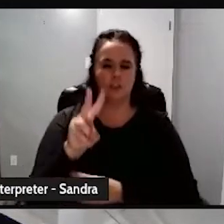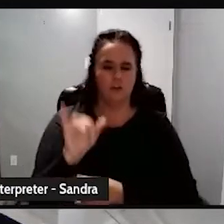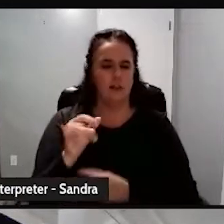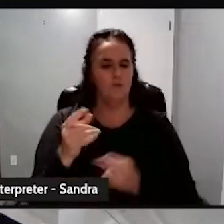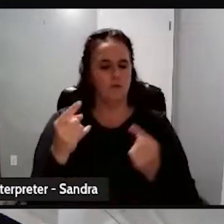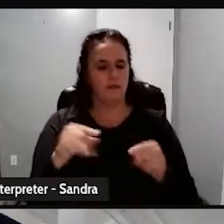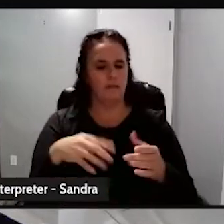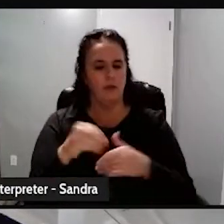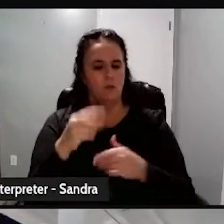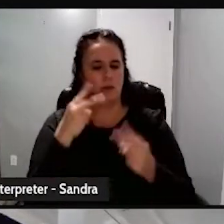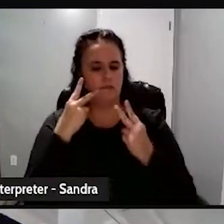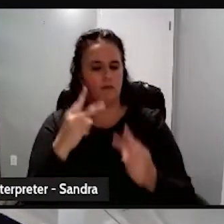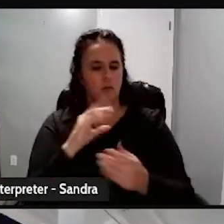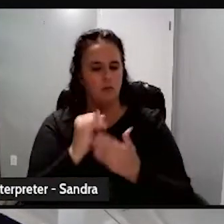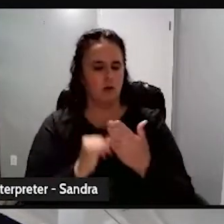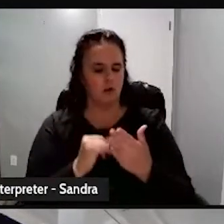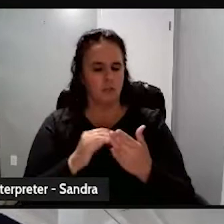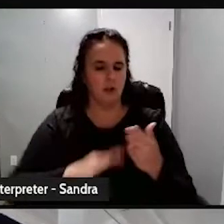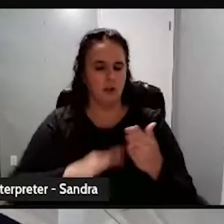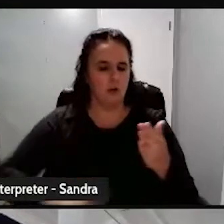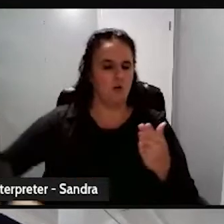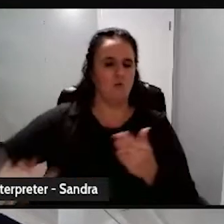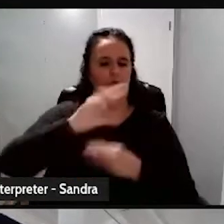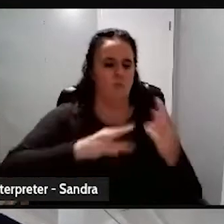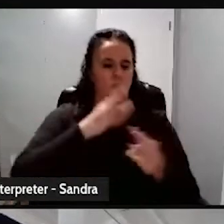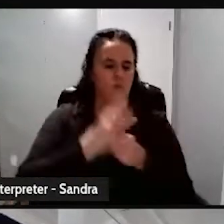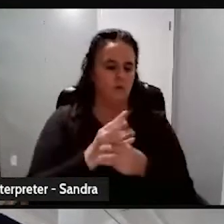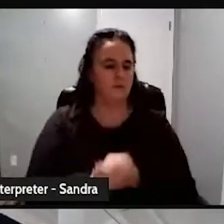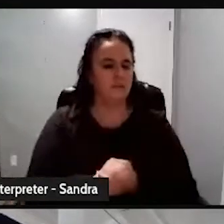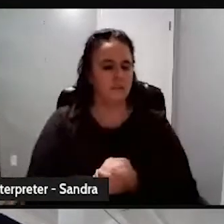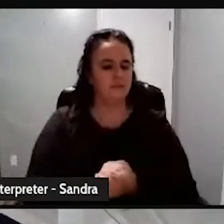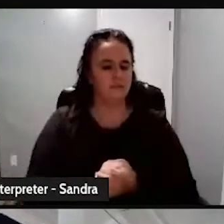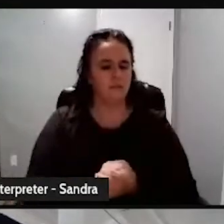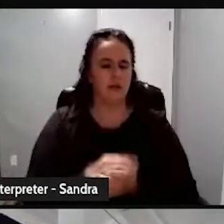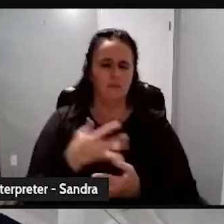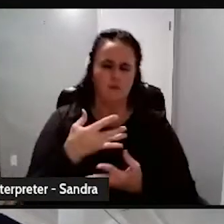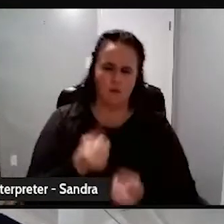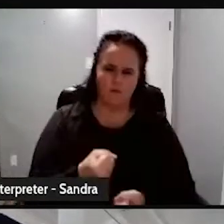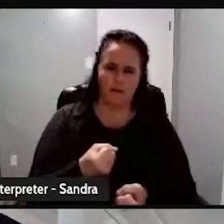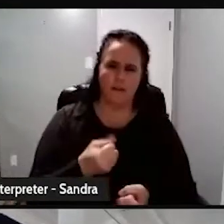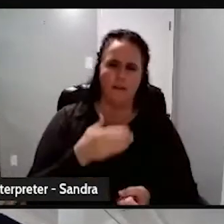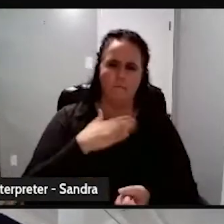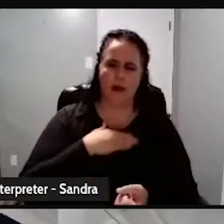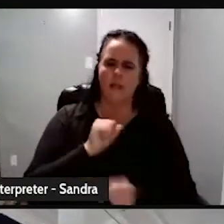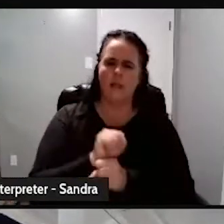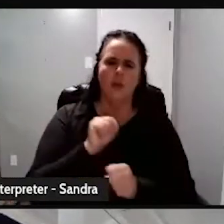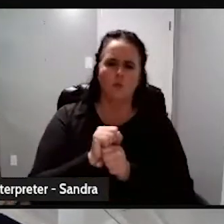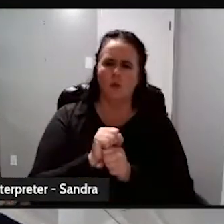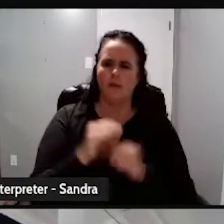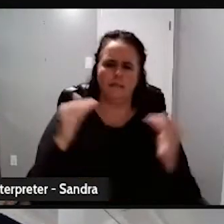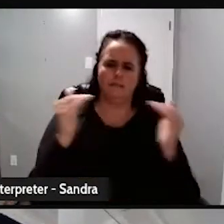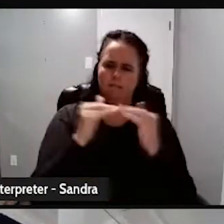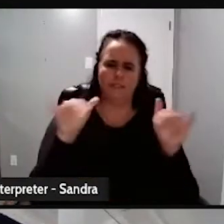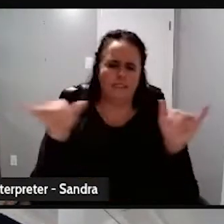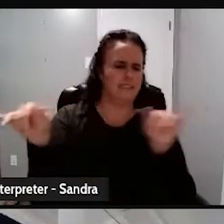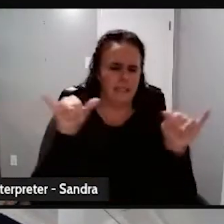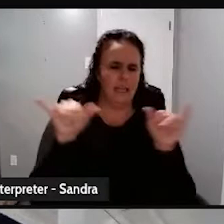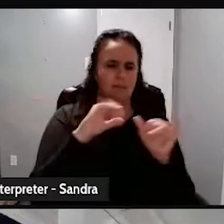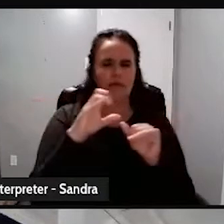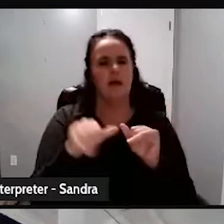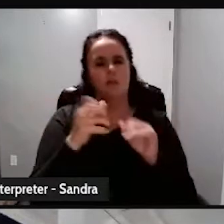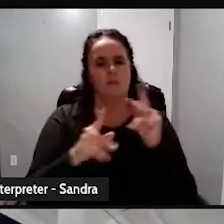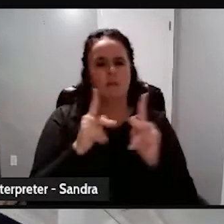arts across the globe. I am confident that my work stands with anyone else's. For me, as a person